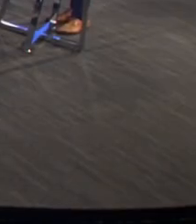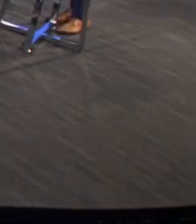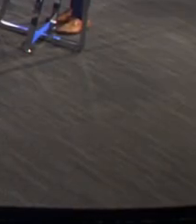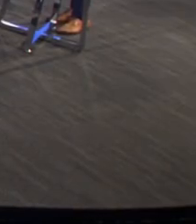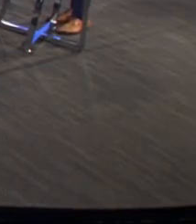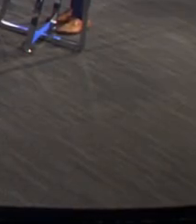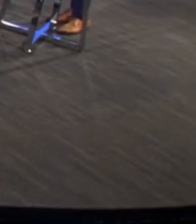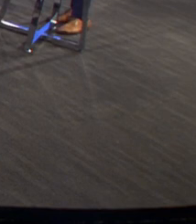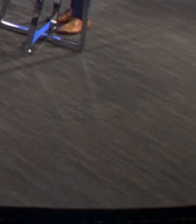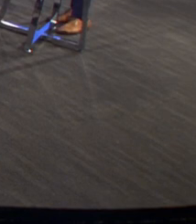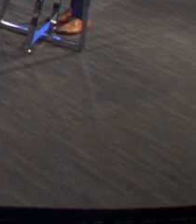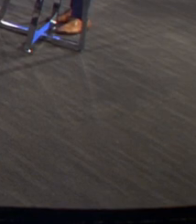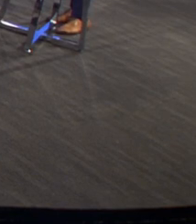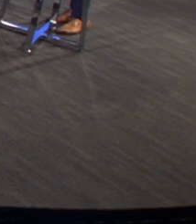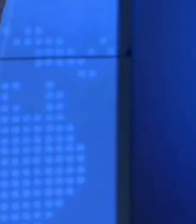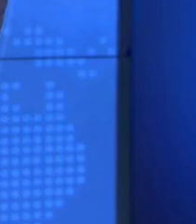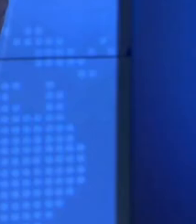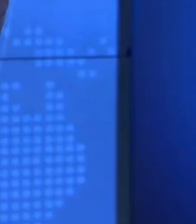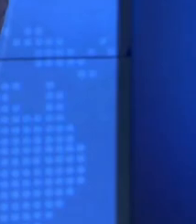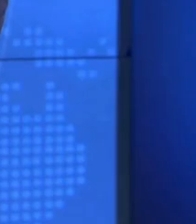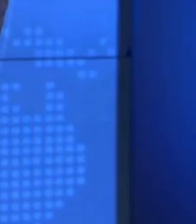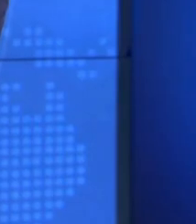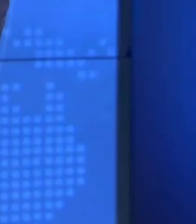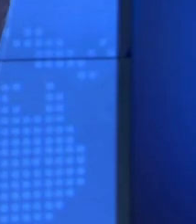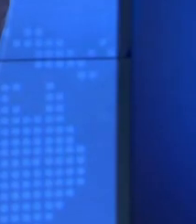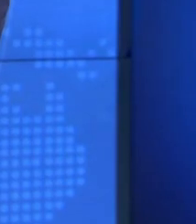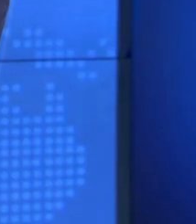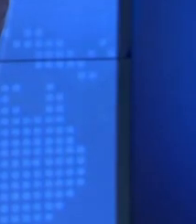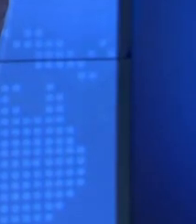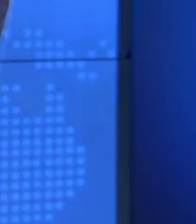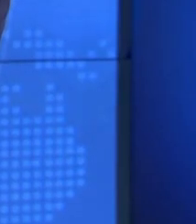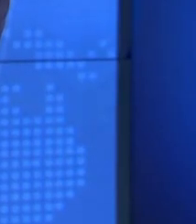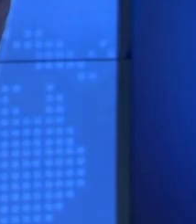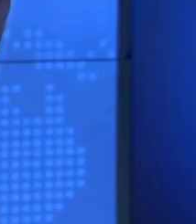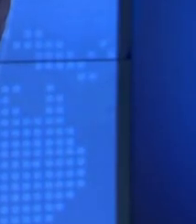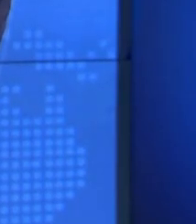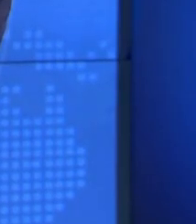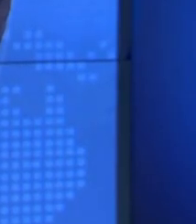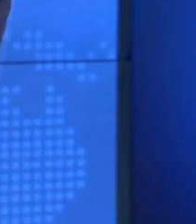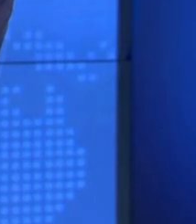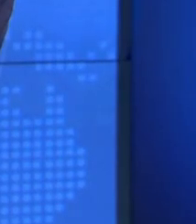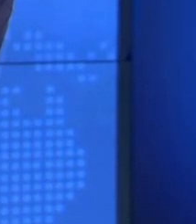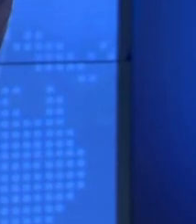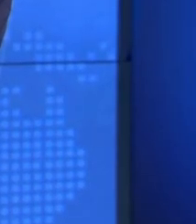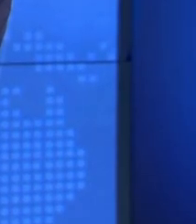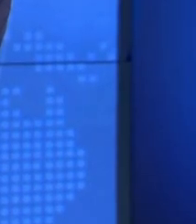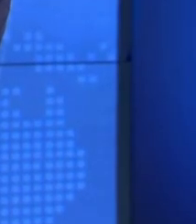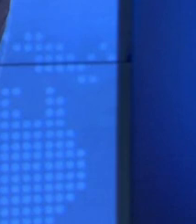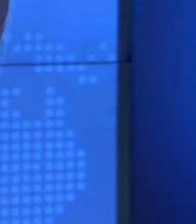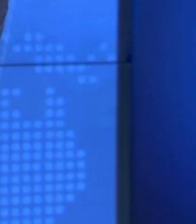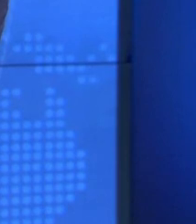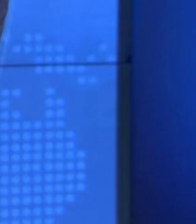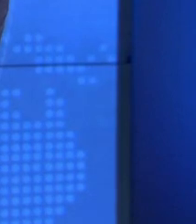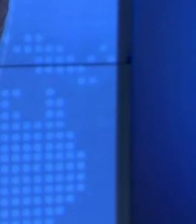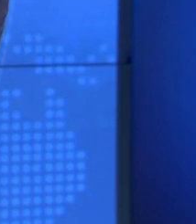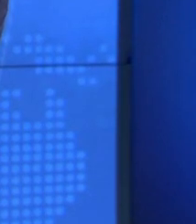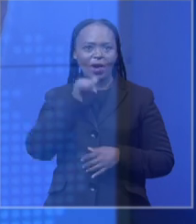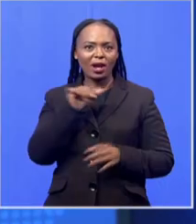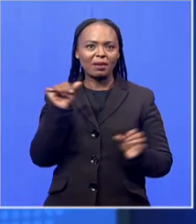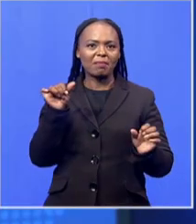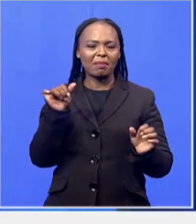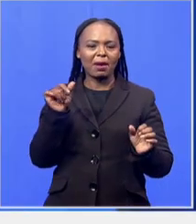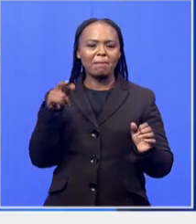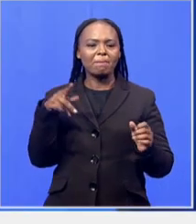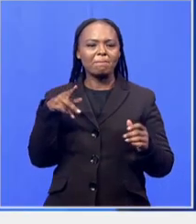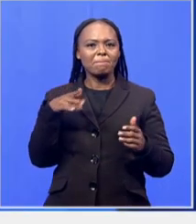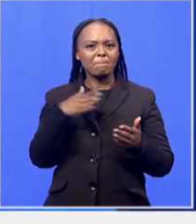him, Naledi, was around freedom of speech. Mm. And remembered with Donald Trump as well. Remember when Donald Trump was banned from Twitter? Yes.